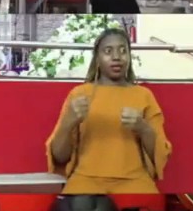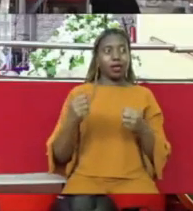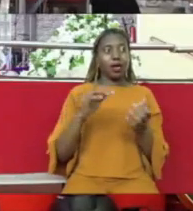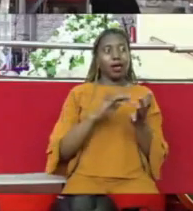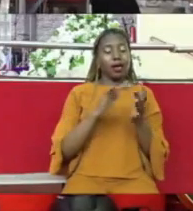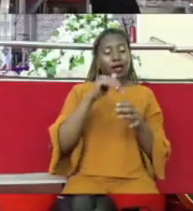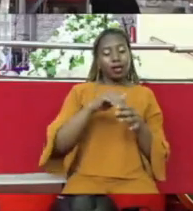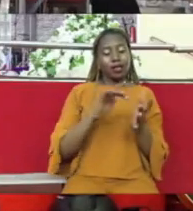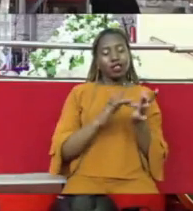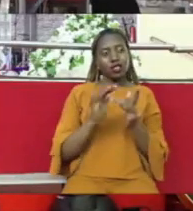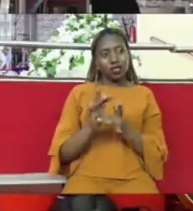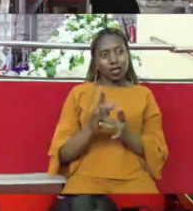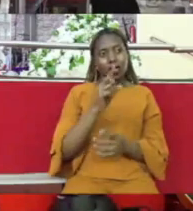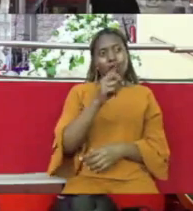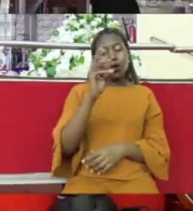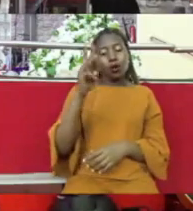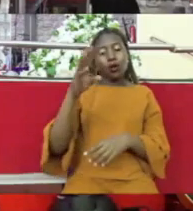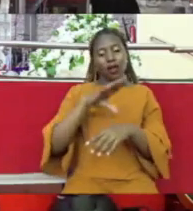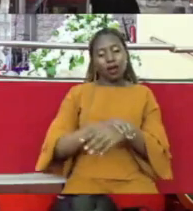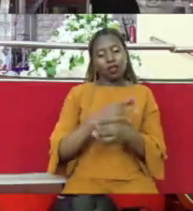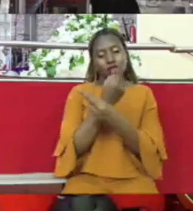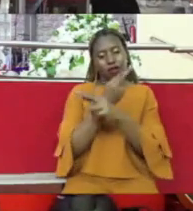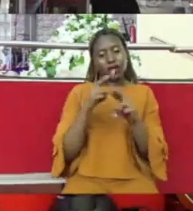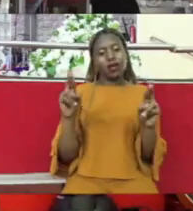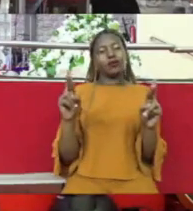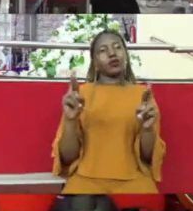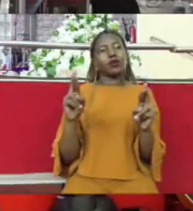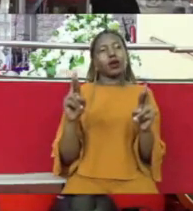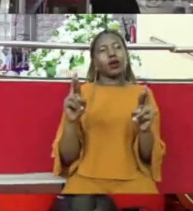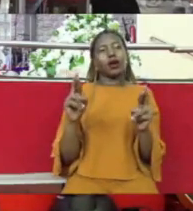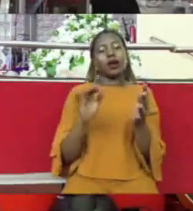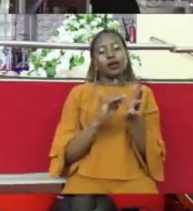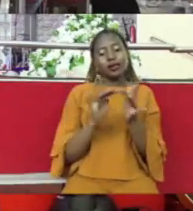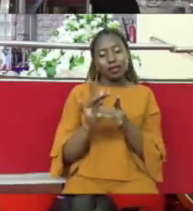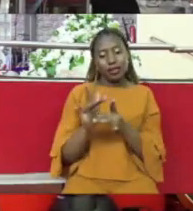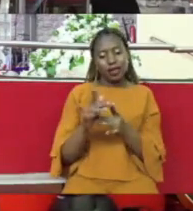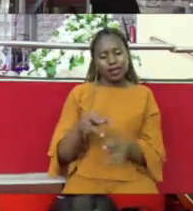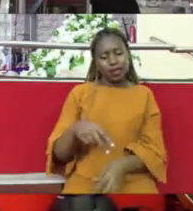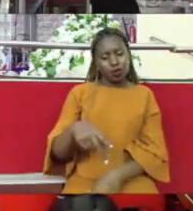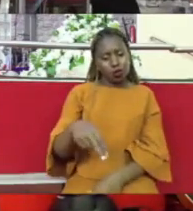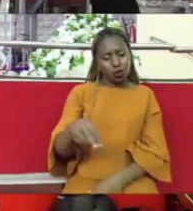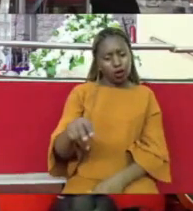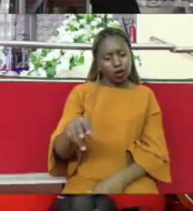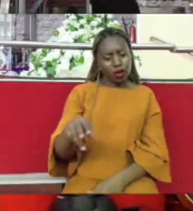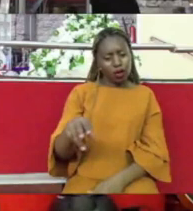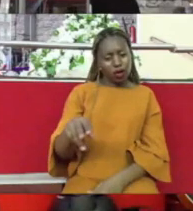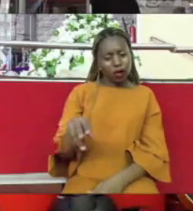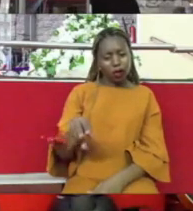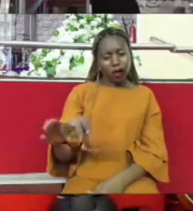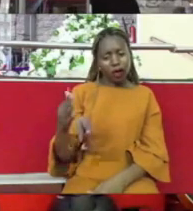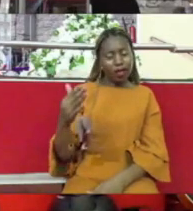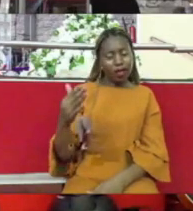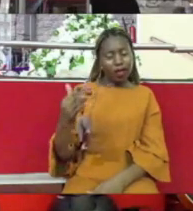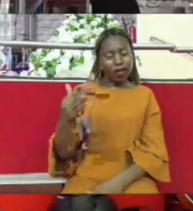will find a redemption. Utapata ukombozi. Jesus has passed by your place today. Yesu amepitia kwako leo. And